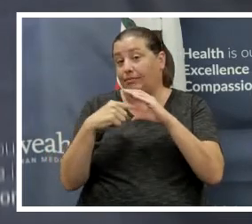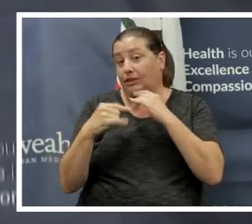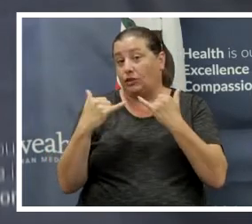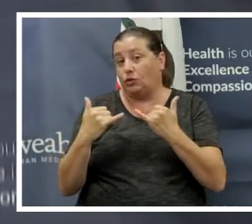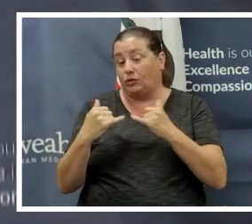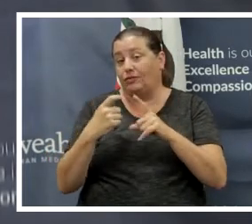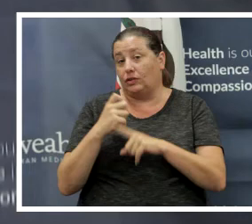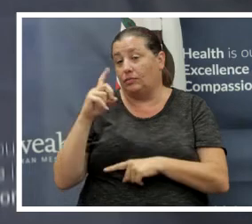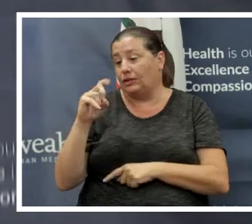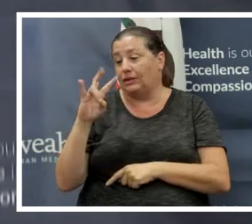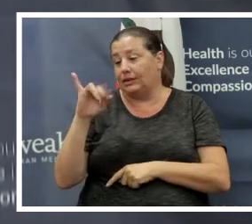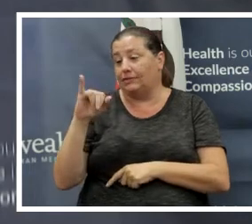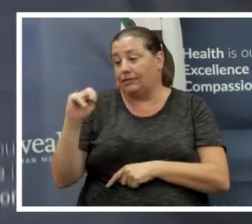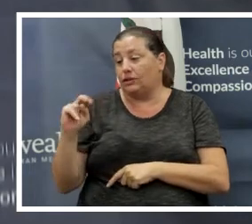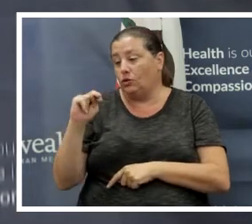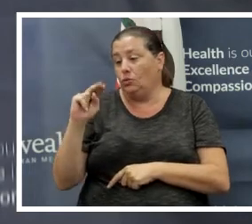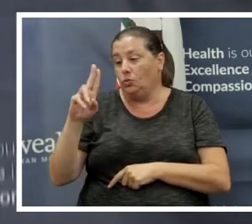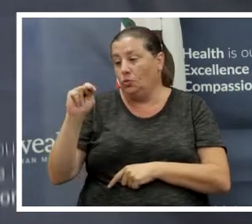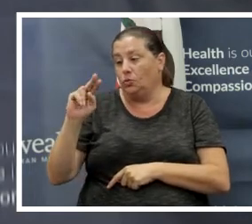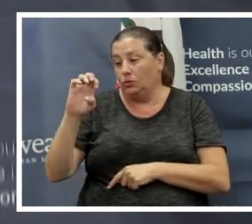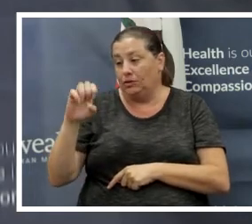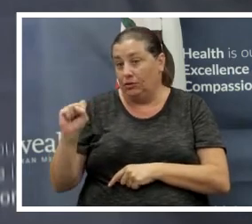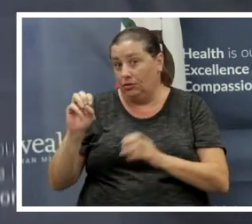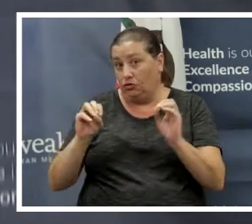Devin Nunes's office that